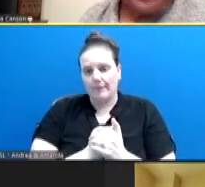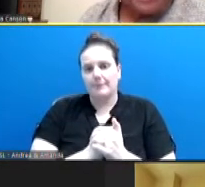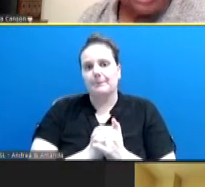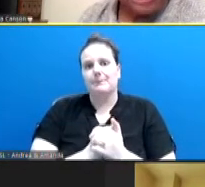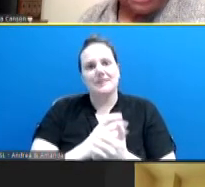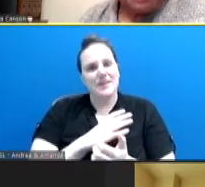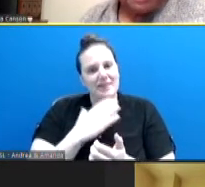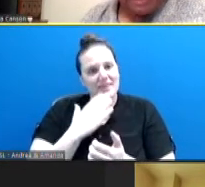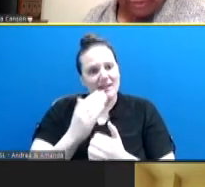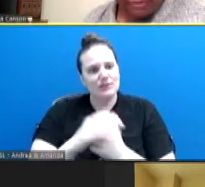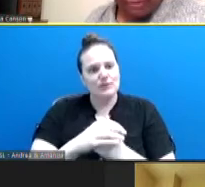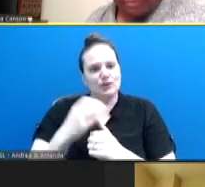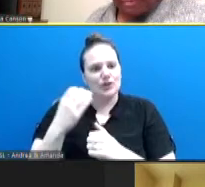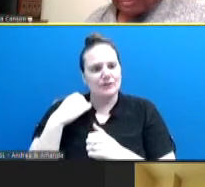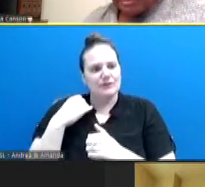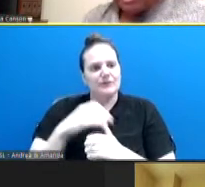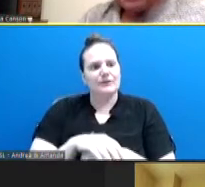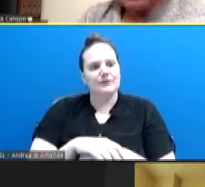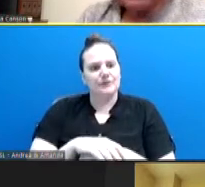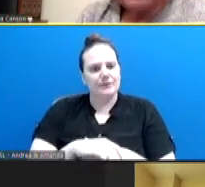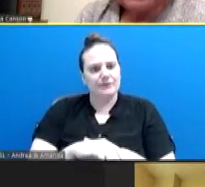Thank you, Chief.